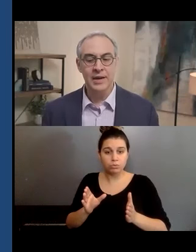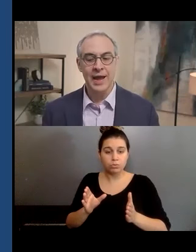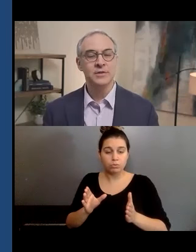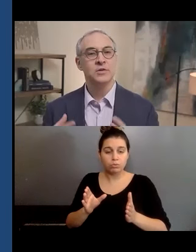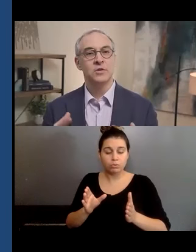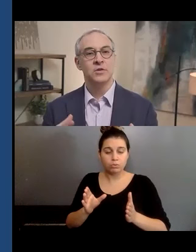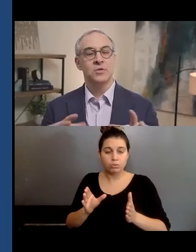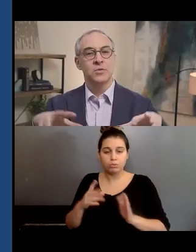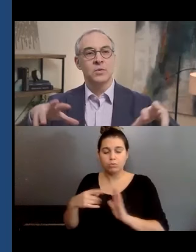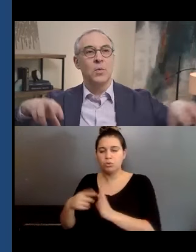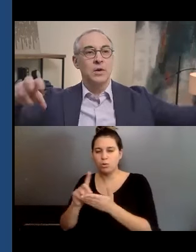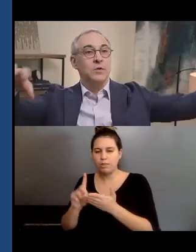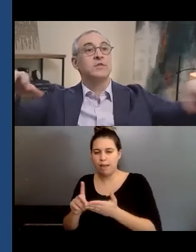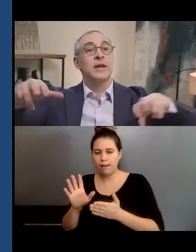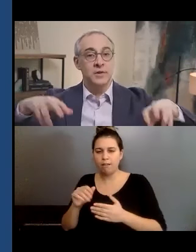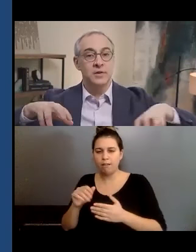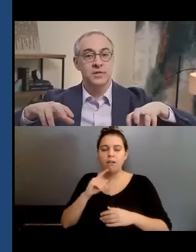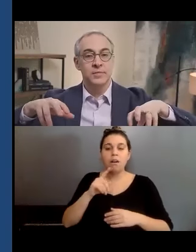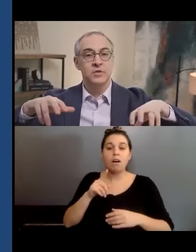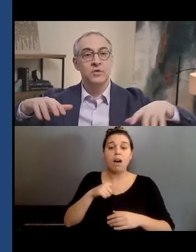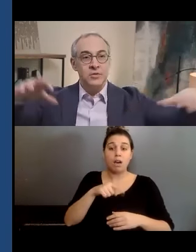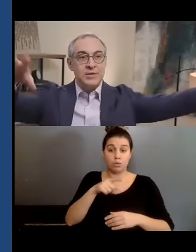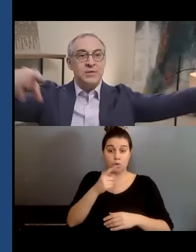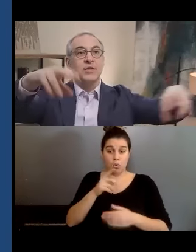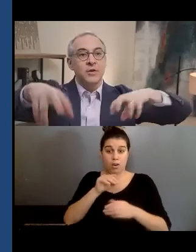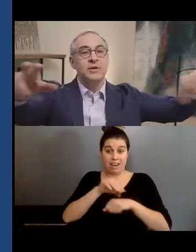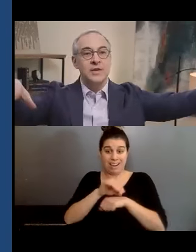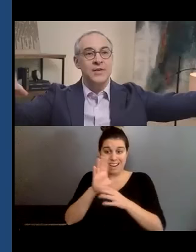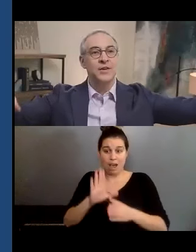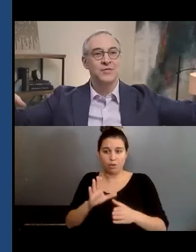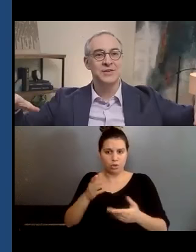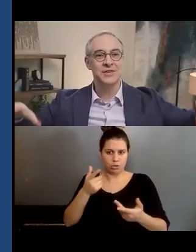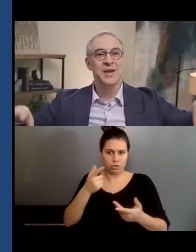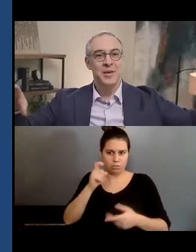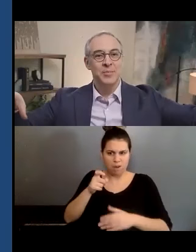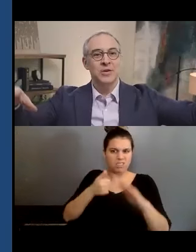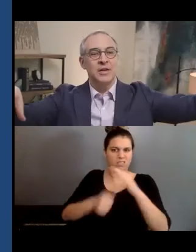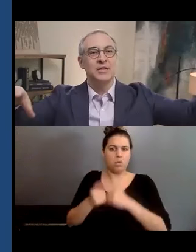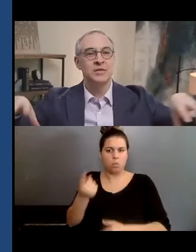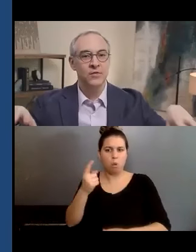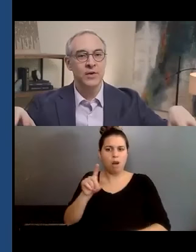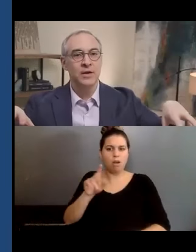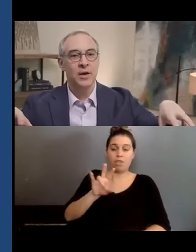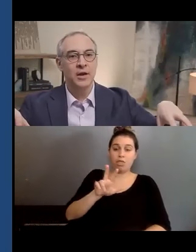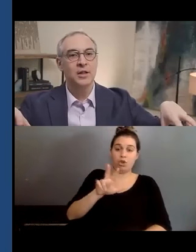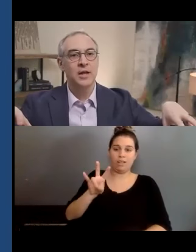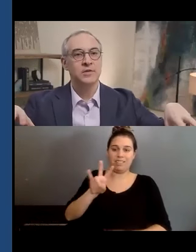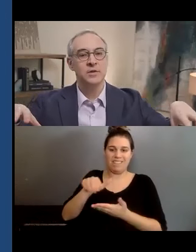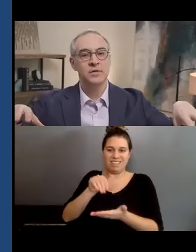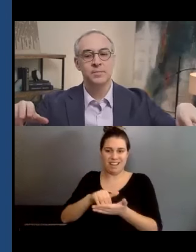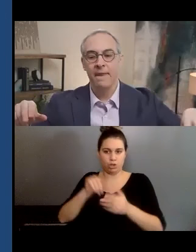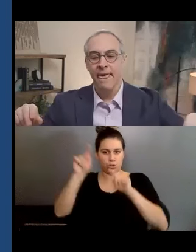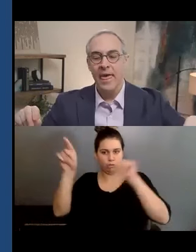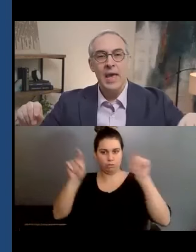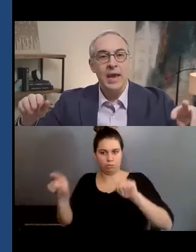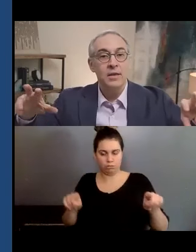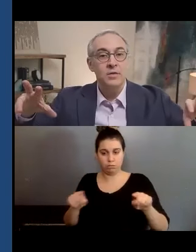they're attached to one of those centers. So there's basically 37 of these people in these different